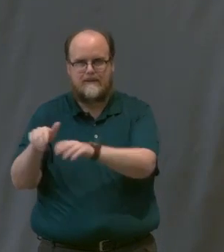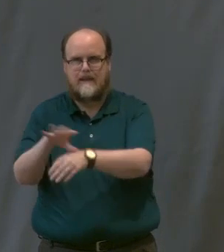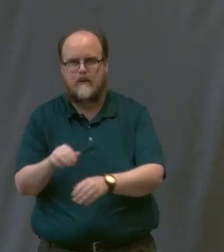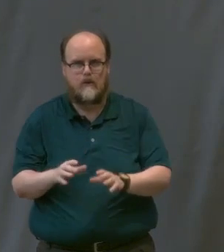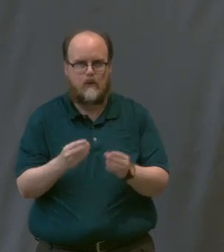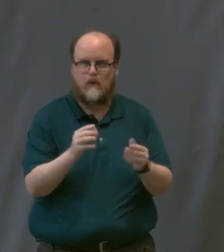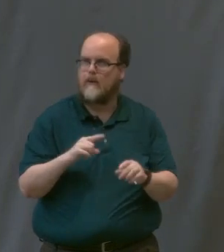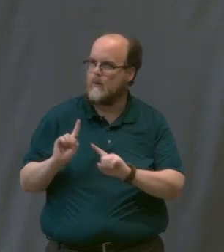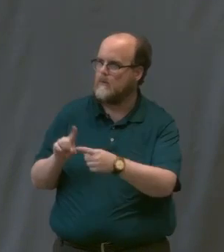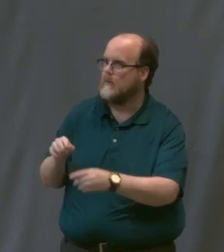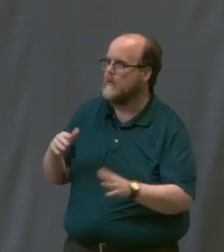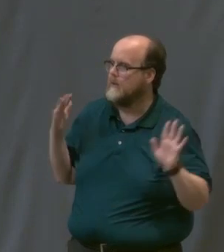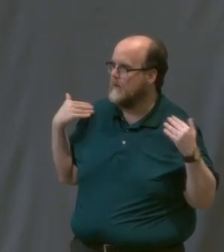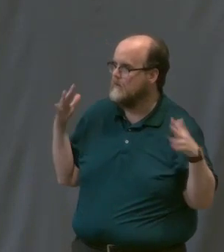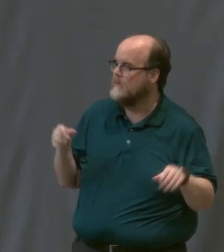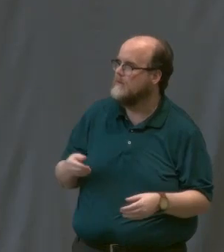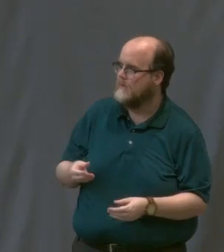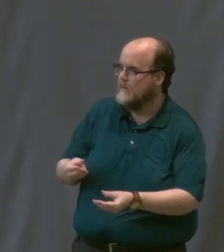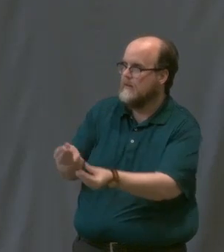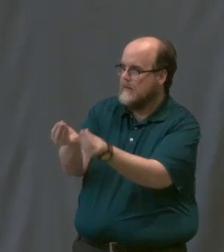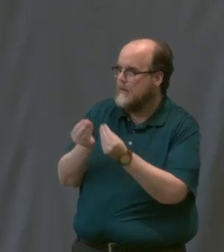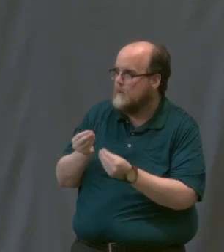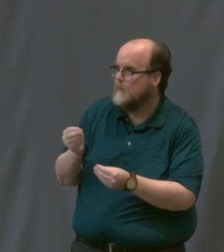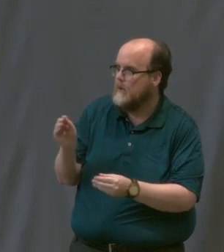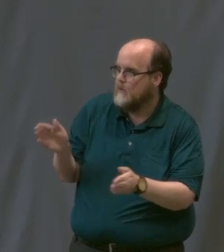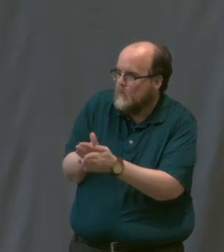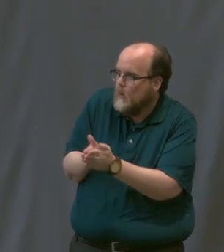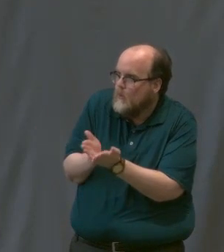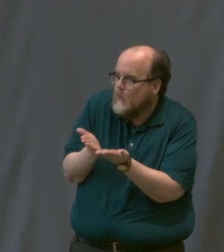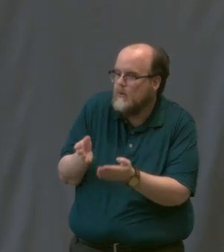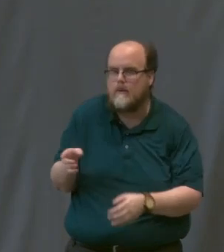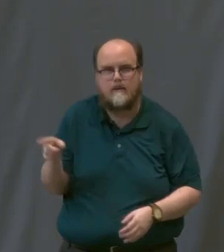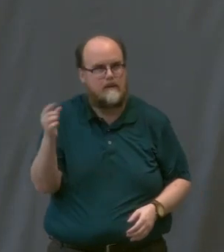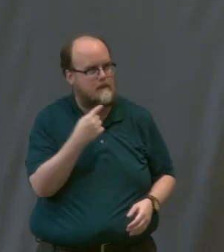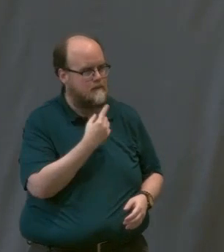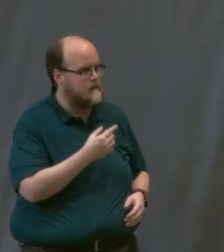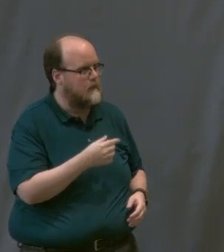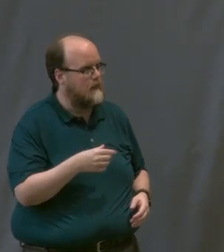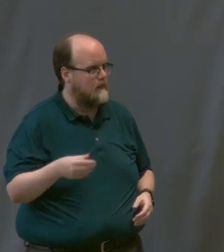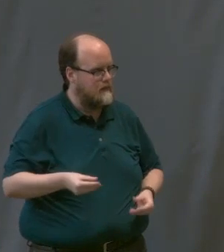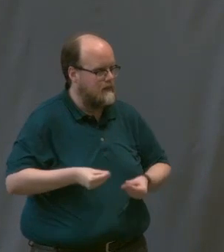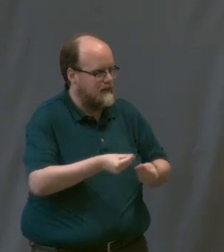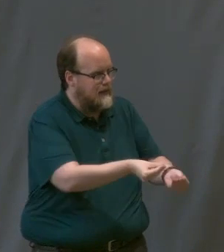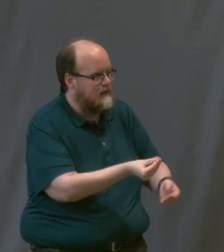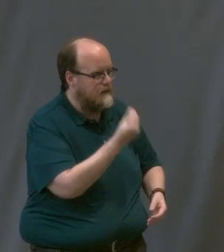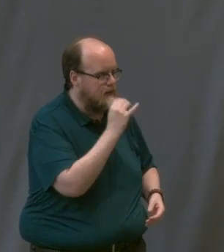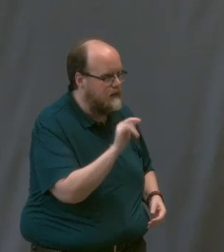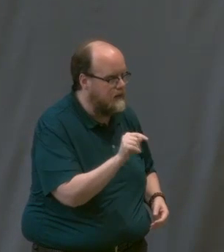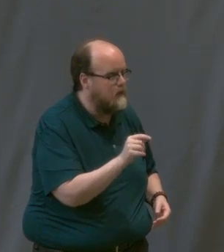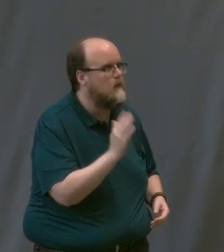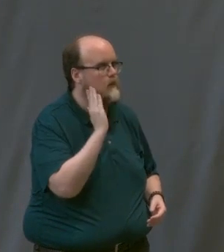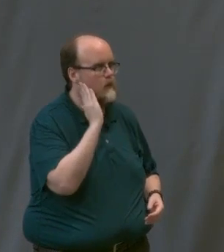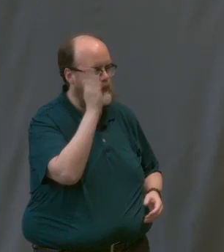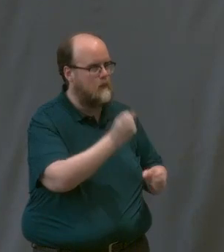the angel and said to him, give me the little book. And he said to me, take and eat it, and it will make